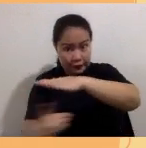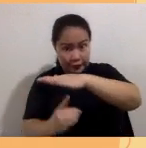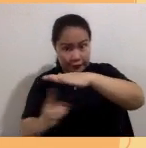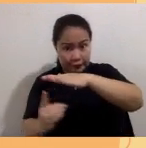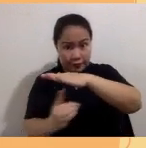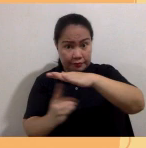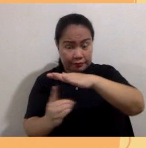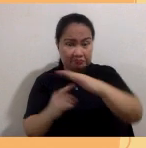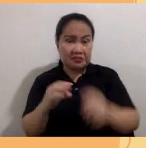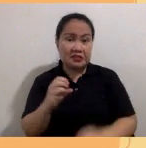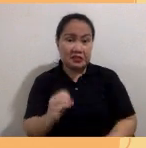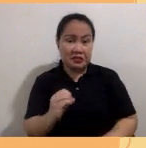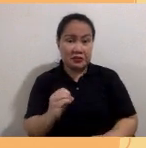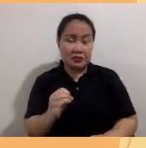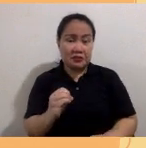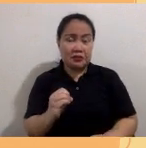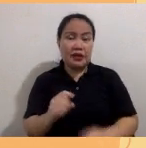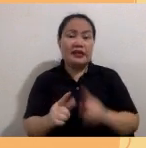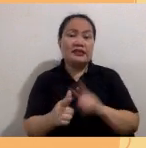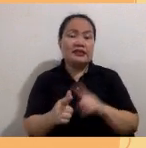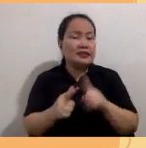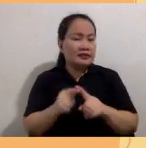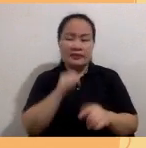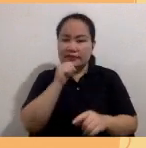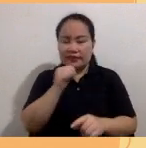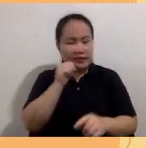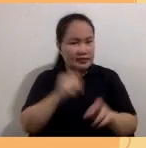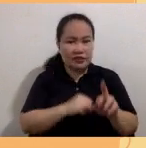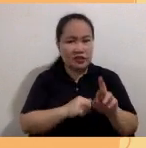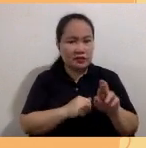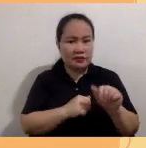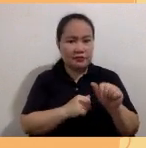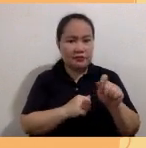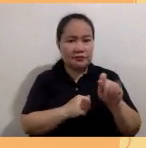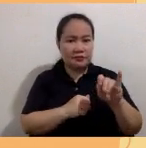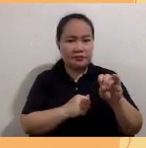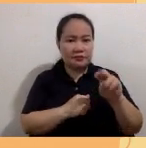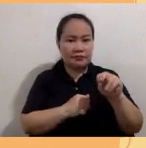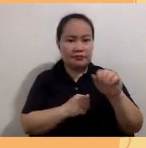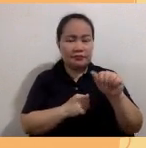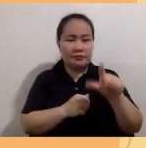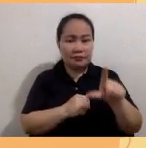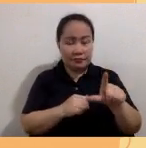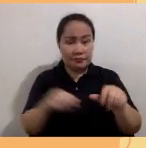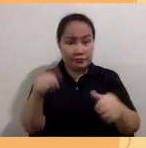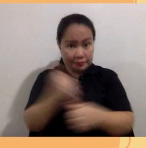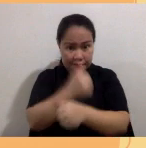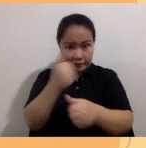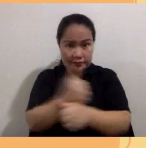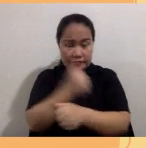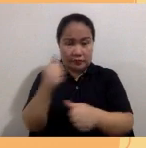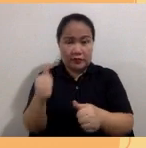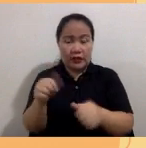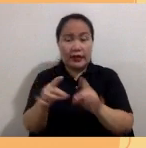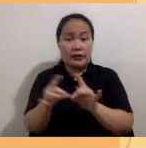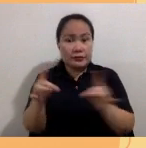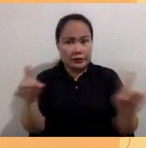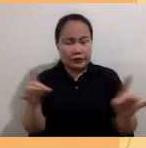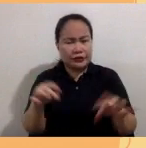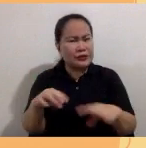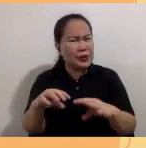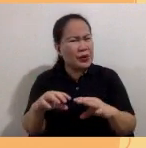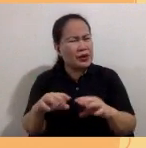naging undefined, then that is not considered rational algebraic expressions. Okay? So, paano